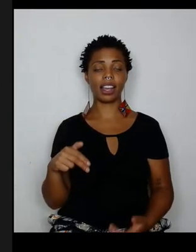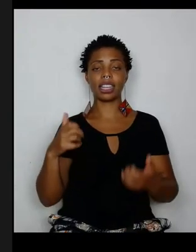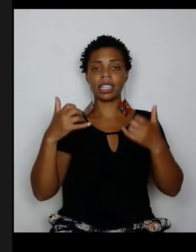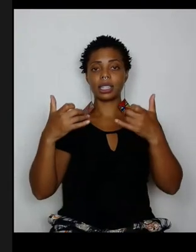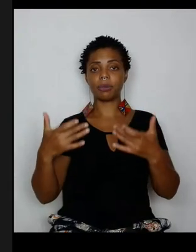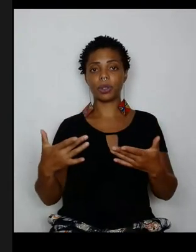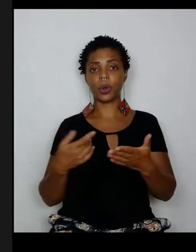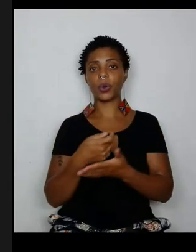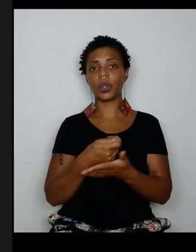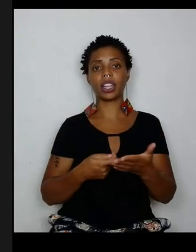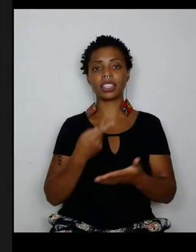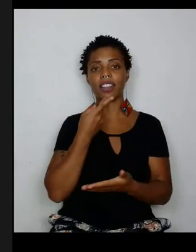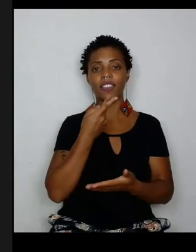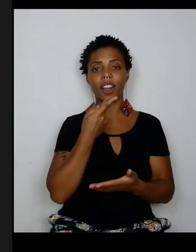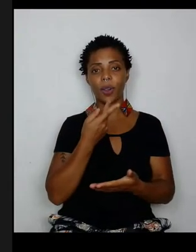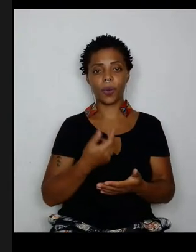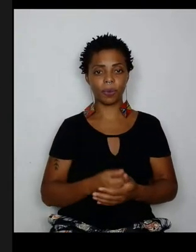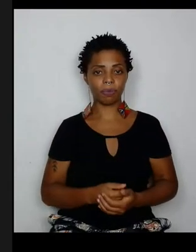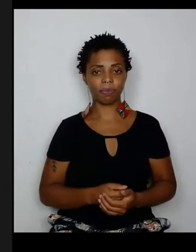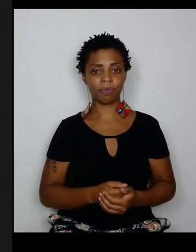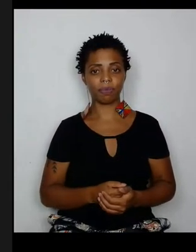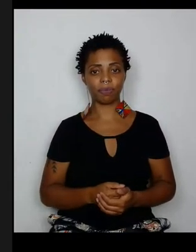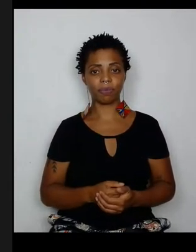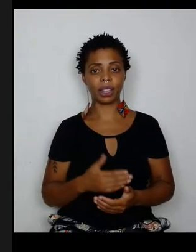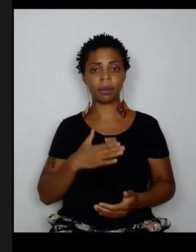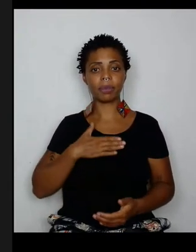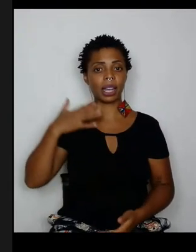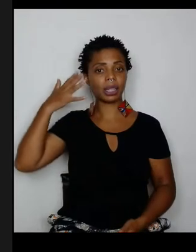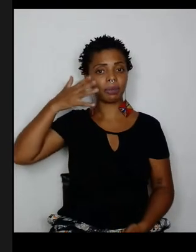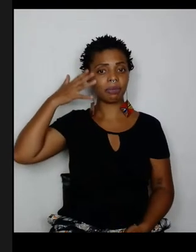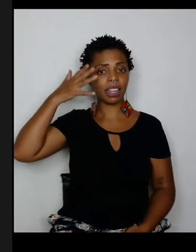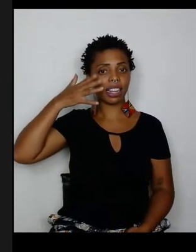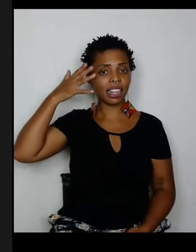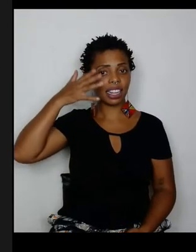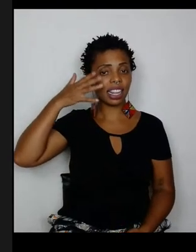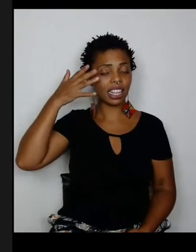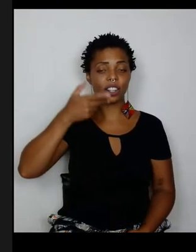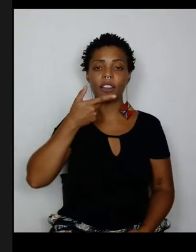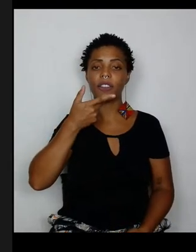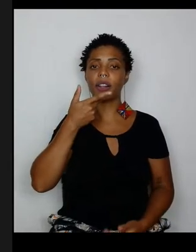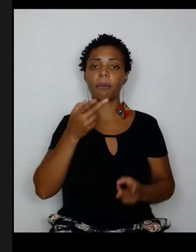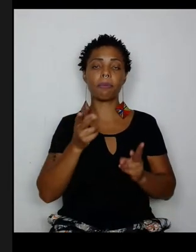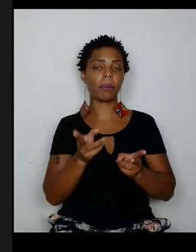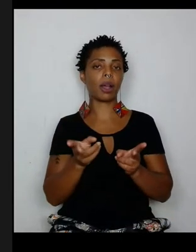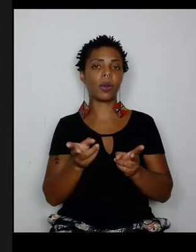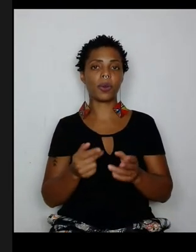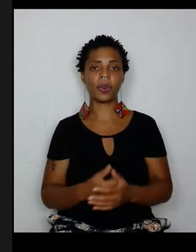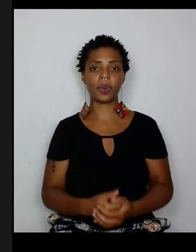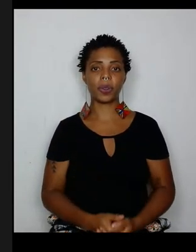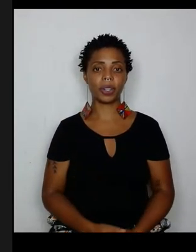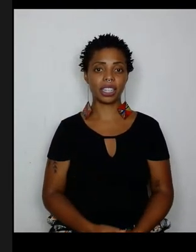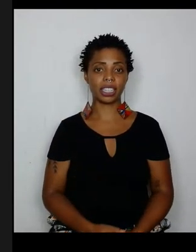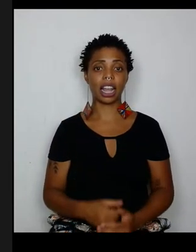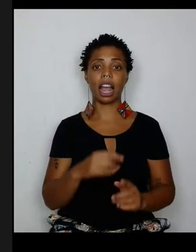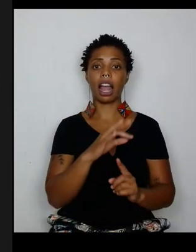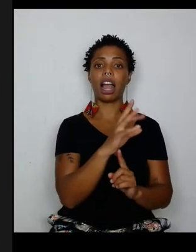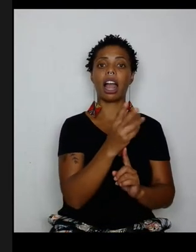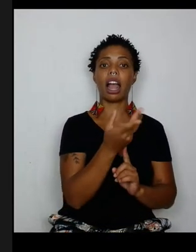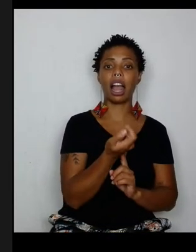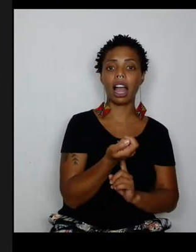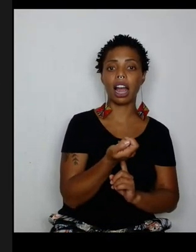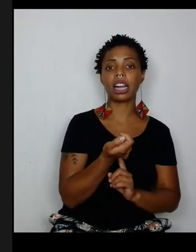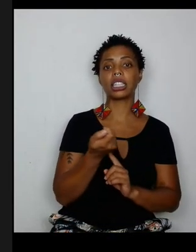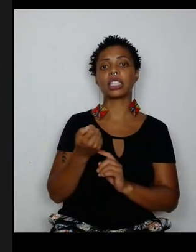my talk saying the same thing that is that this uh art called for this particular life just as much as this life called for this particular